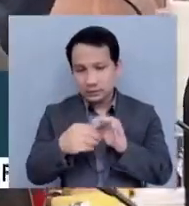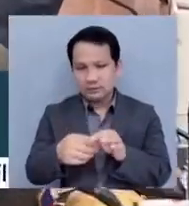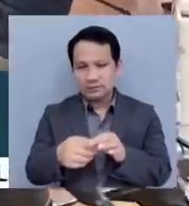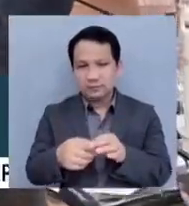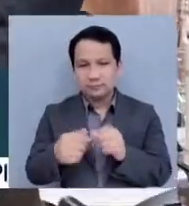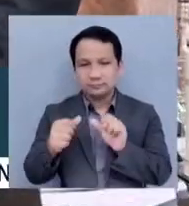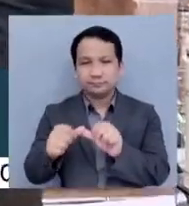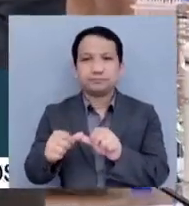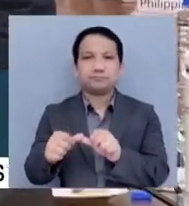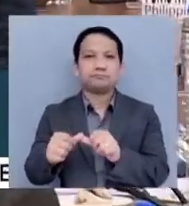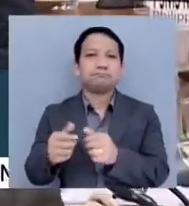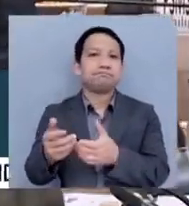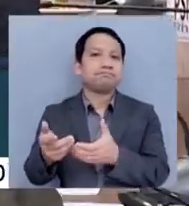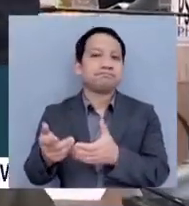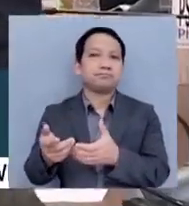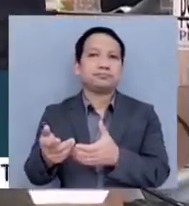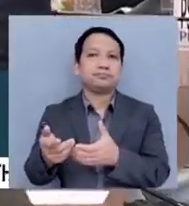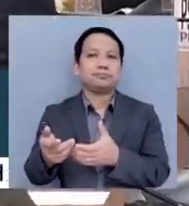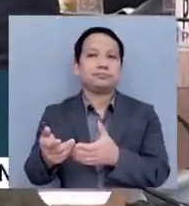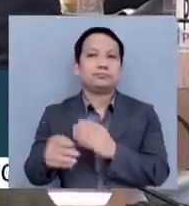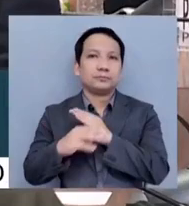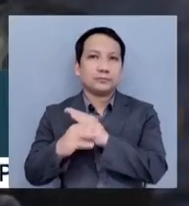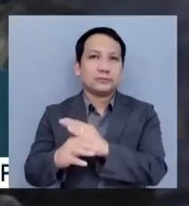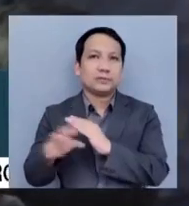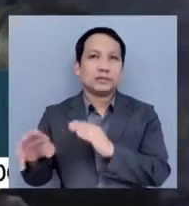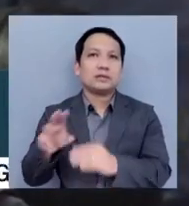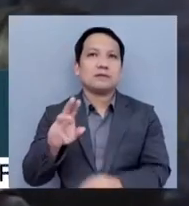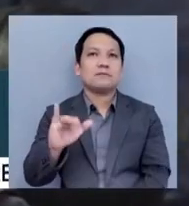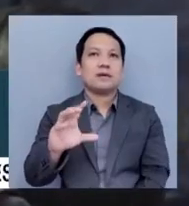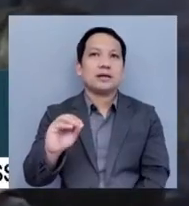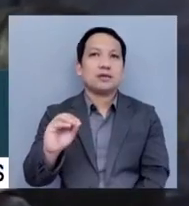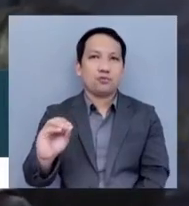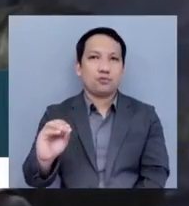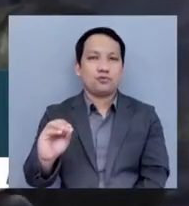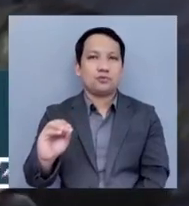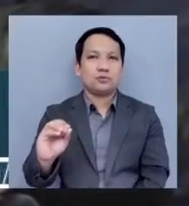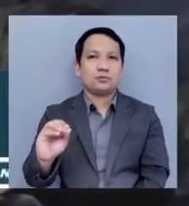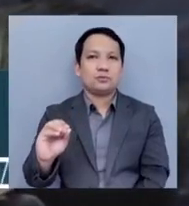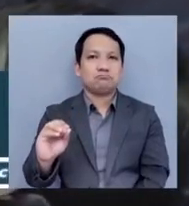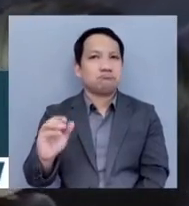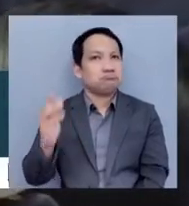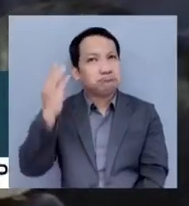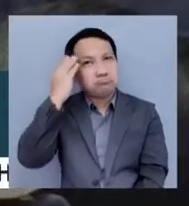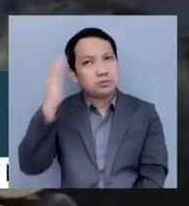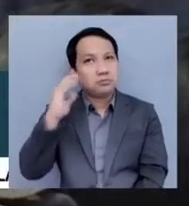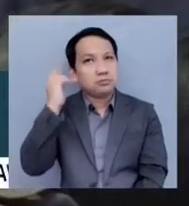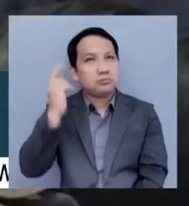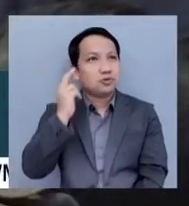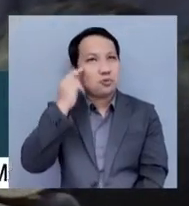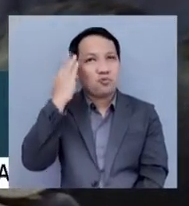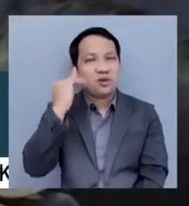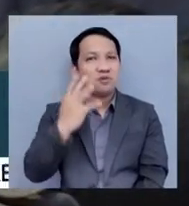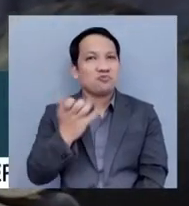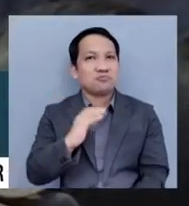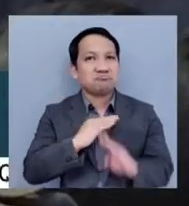they're trying to protect Mayo. Okay. We don't know the reason why. Okay.